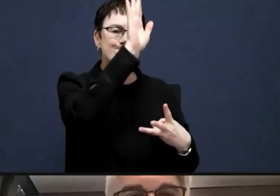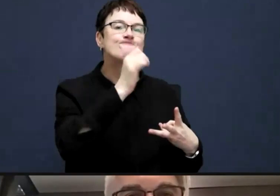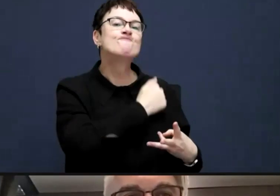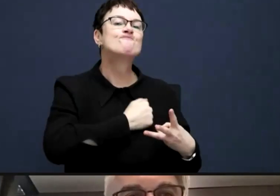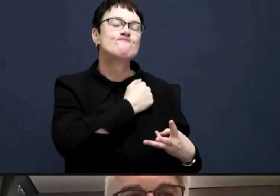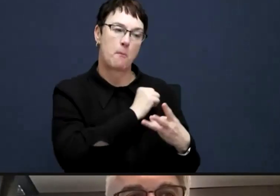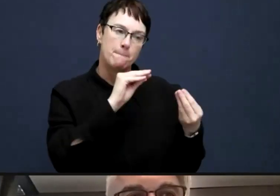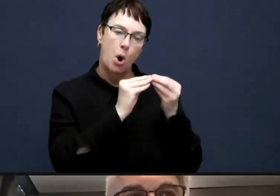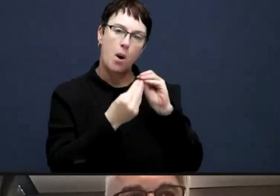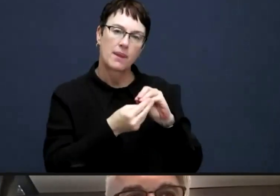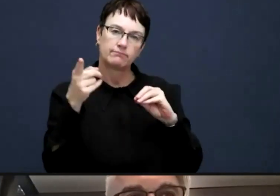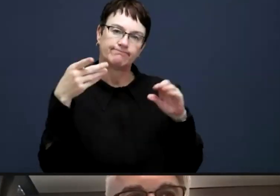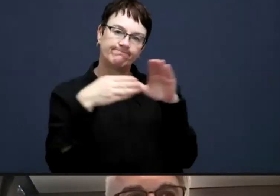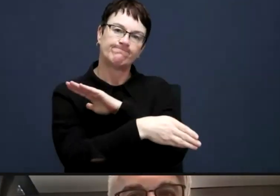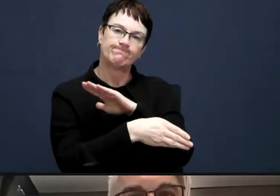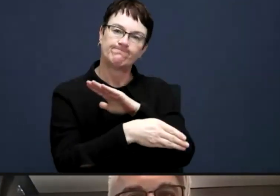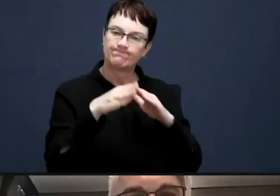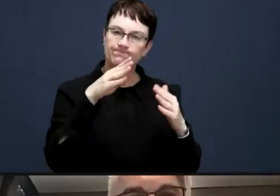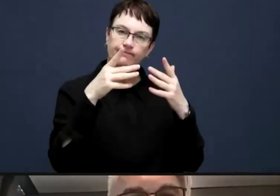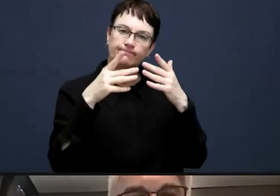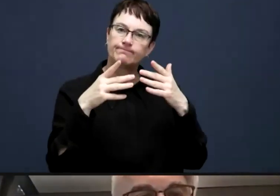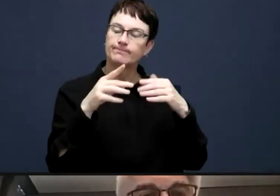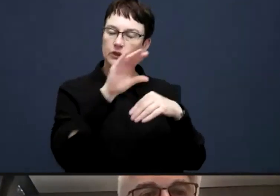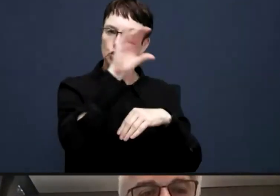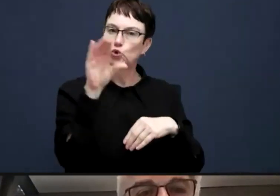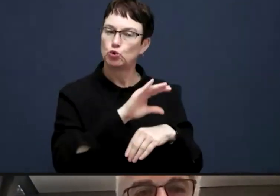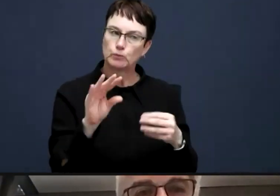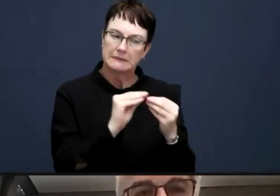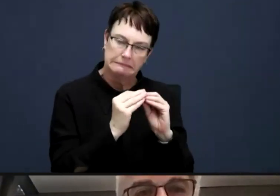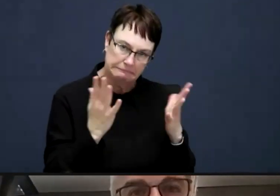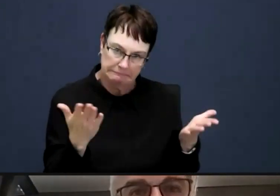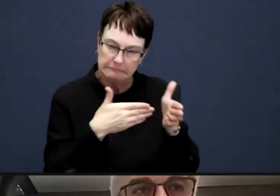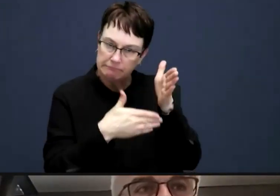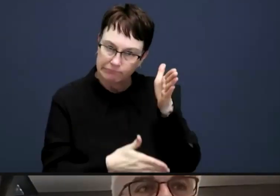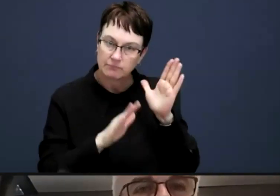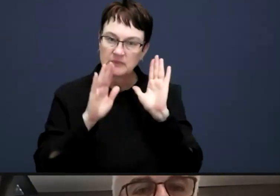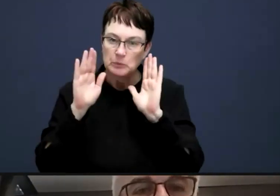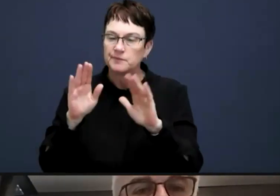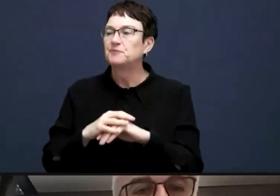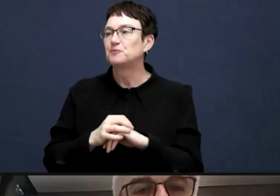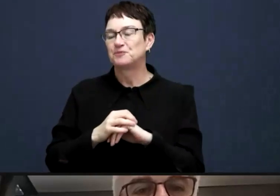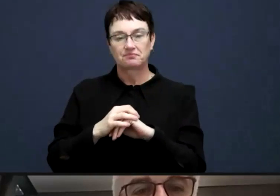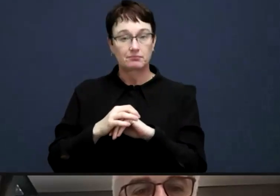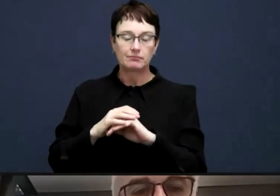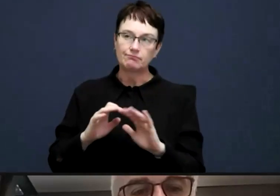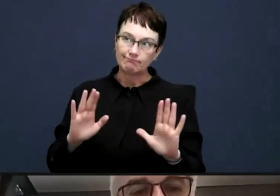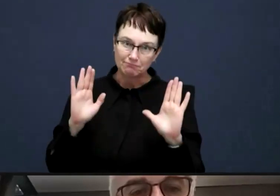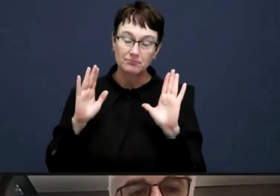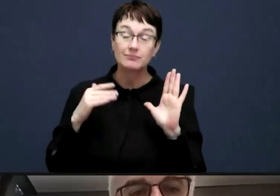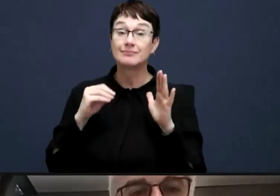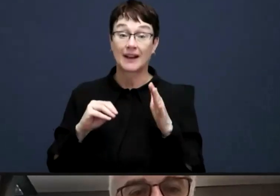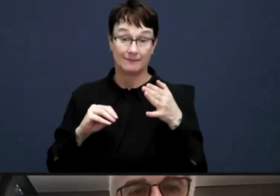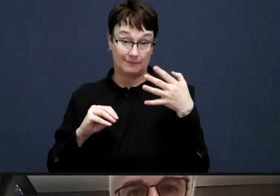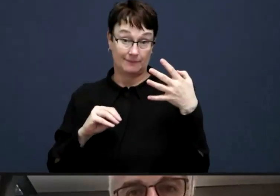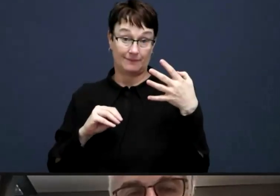Okay, so that sounds like an issue then. But we have Shilpi